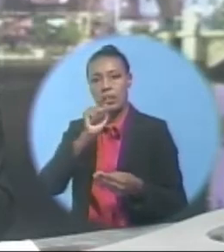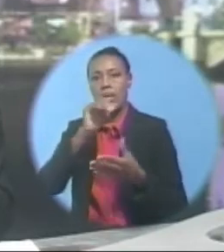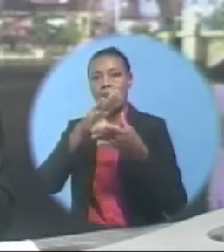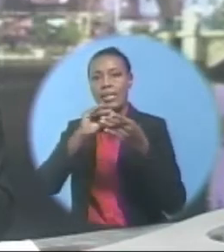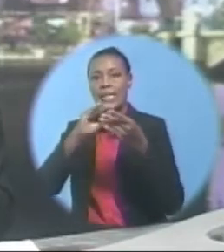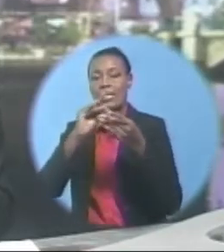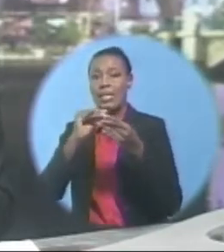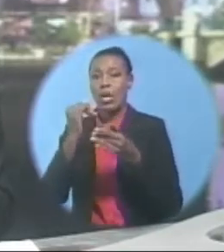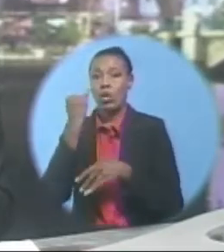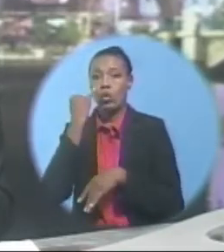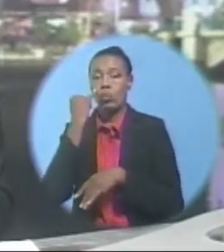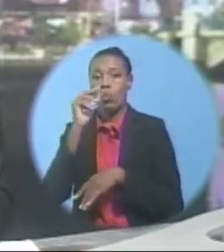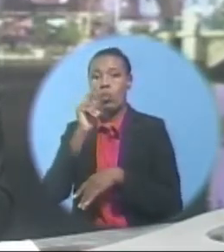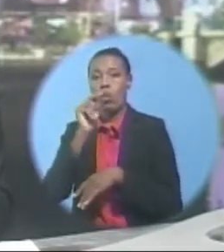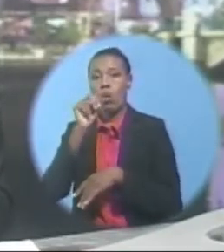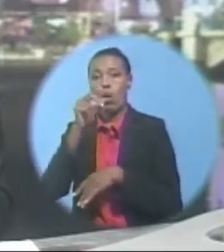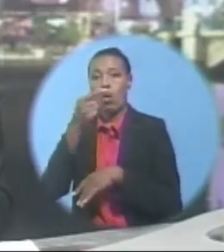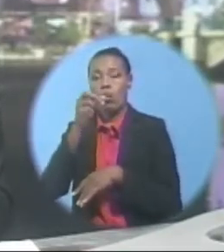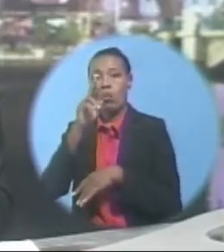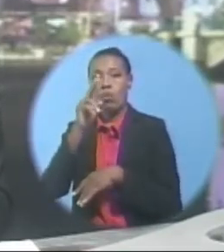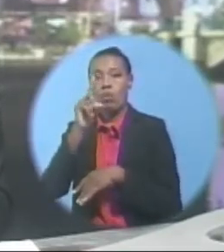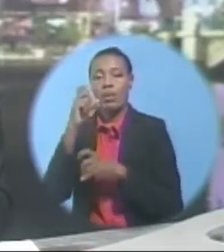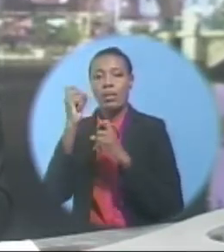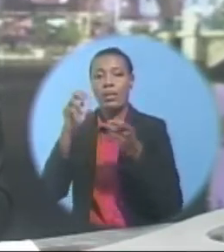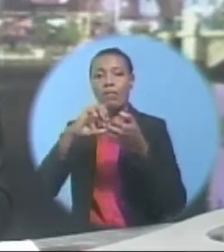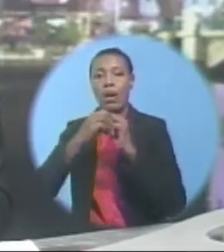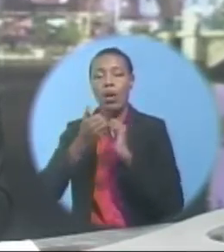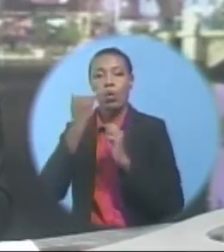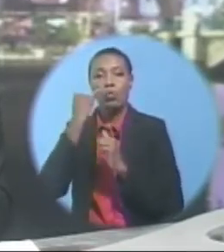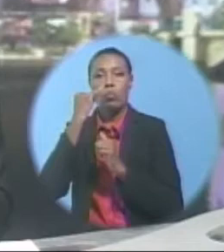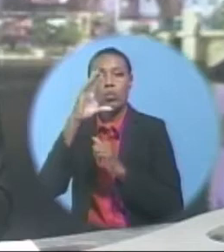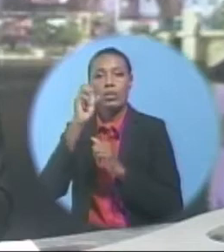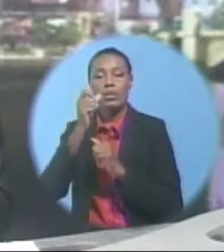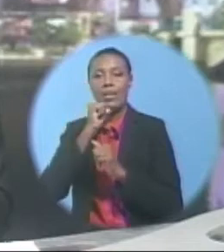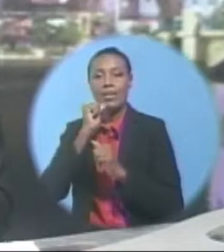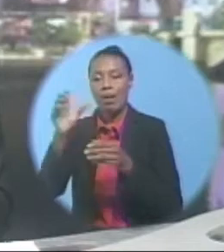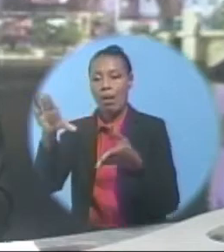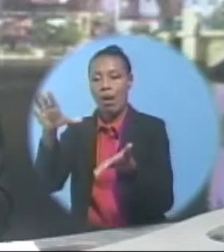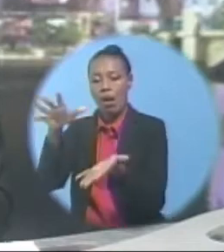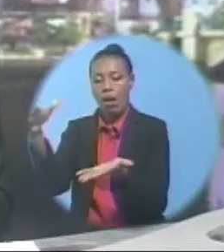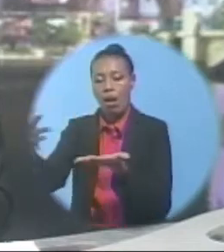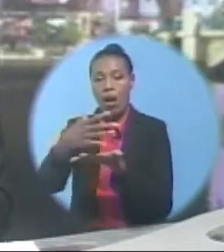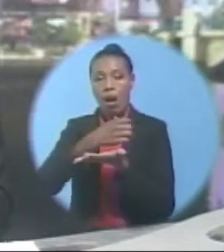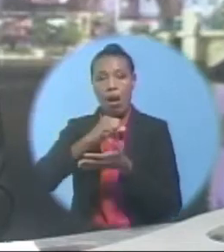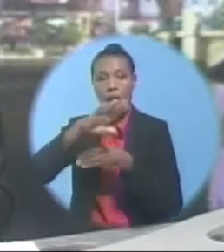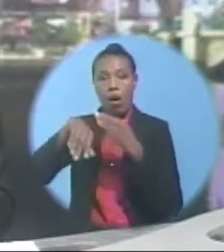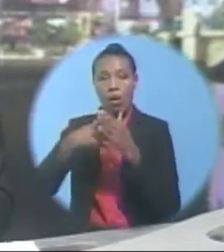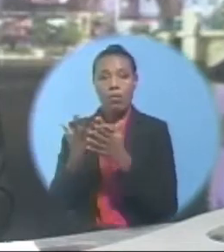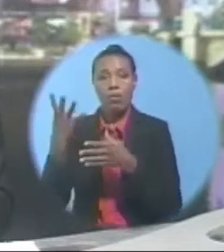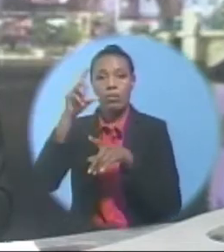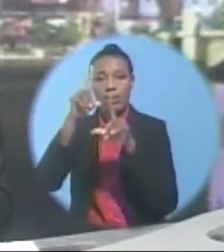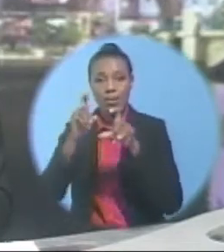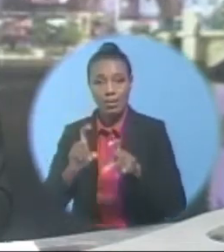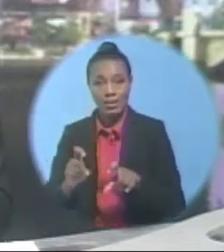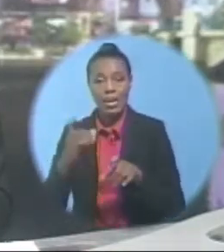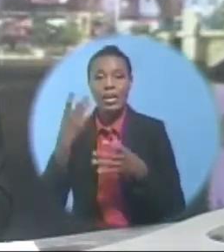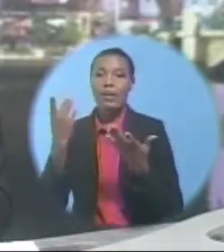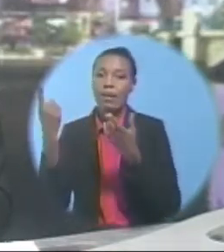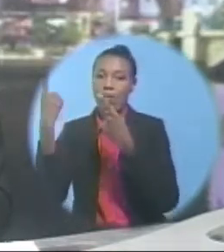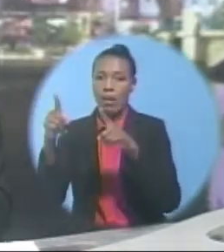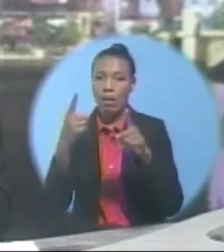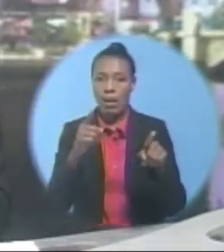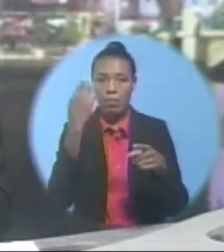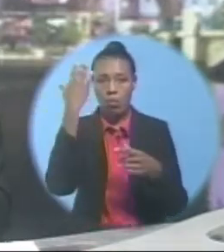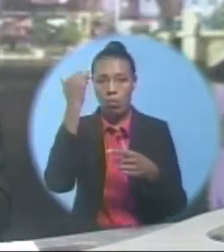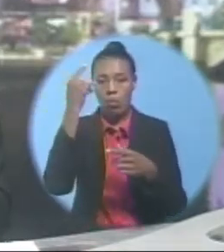an ungraded is given whenever CXC does not receive a component of a student's exam, which could happen for several